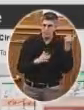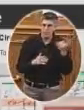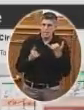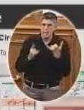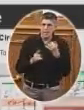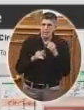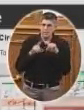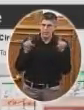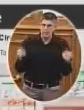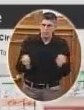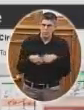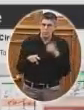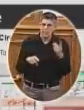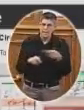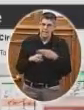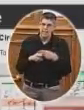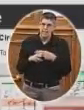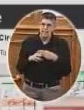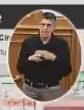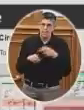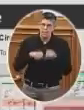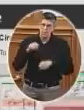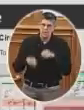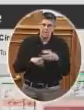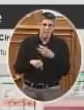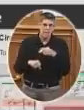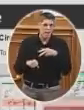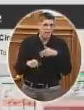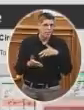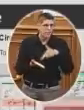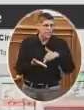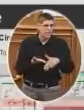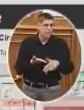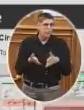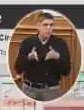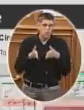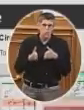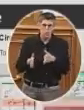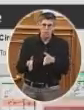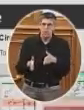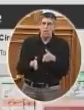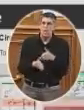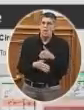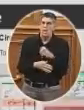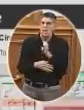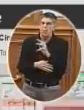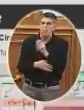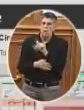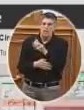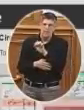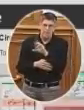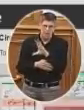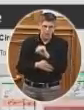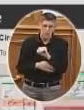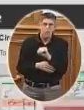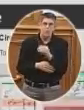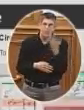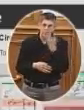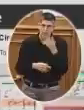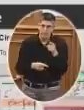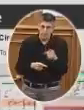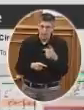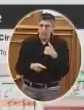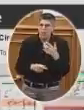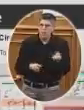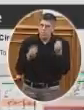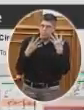temporary bicycle and pedestrian corridor along the Embarcadero. Because we expect so many people to be on the sidewalks in front of the Embarcadero and so many